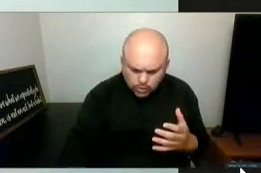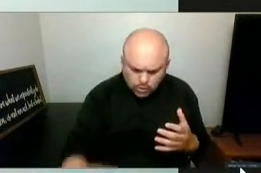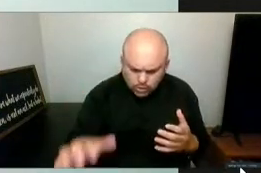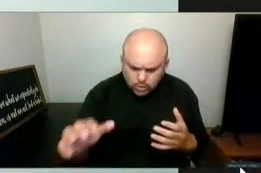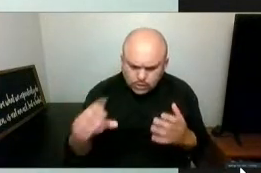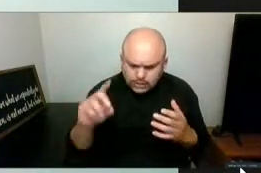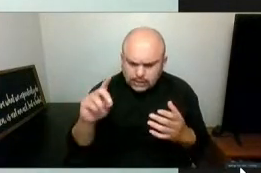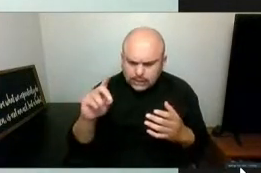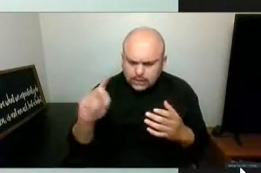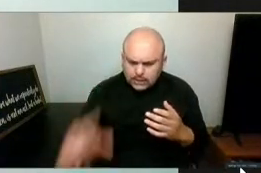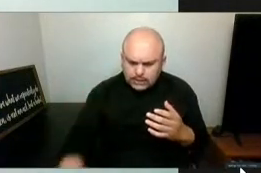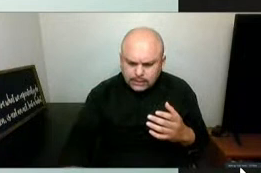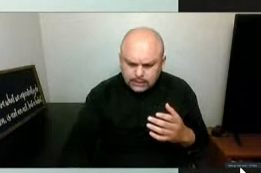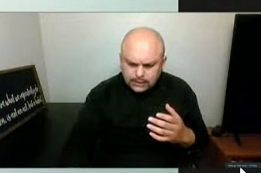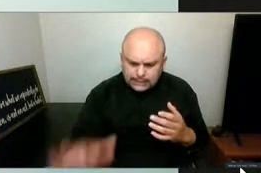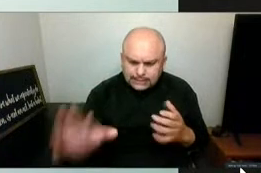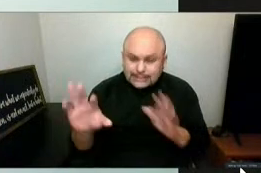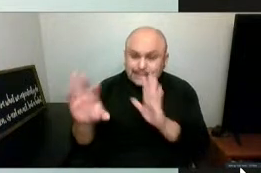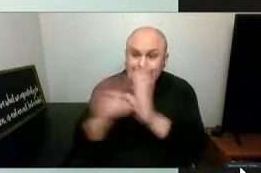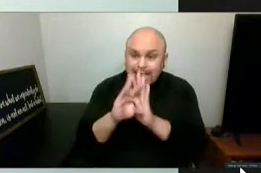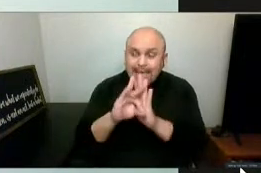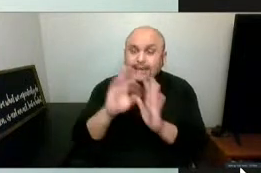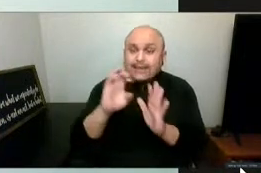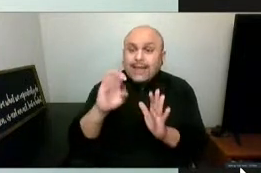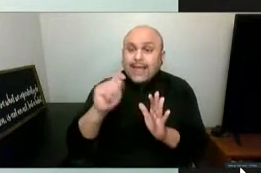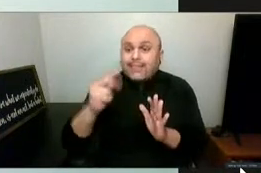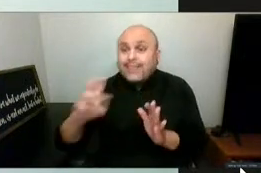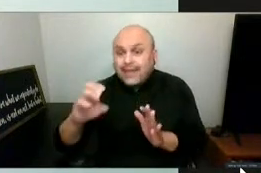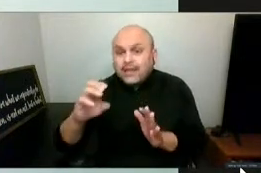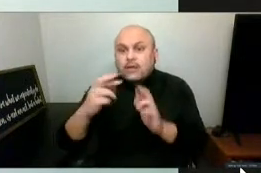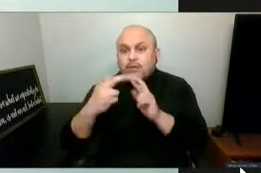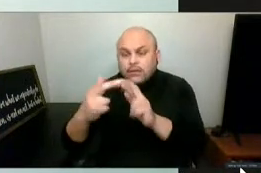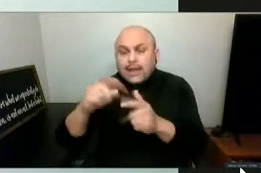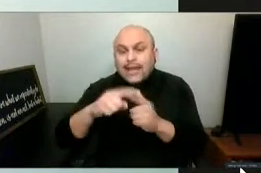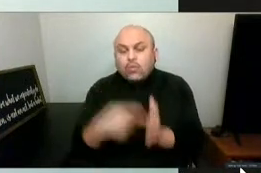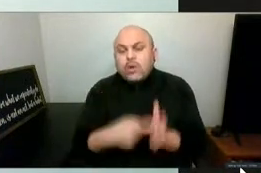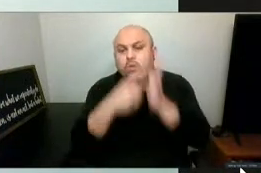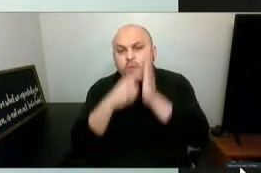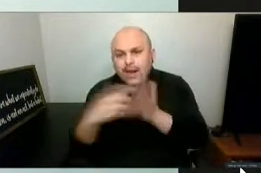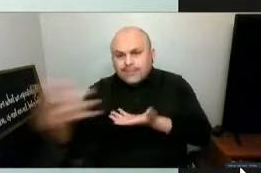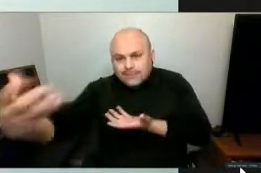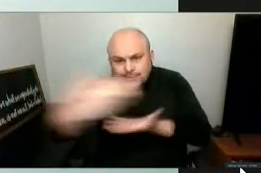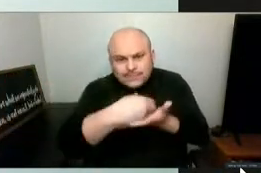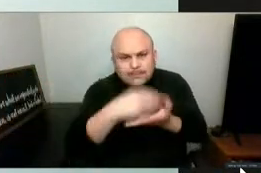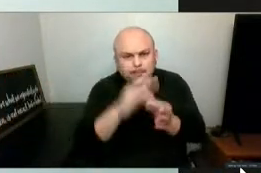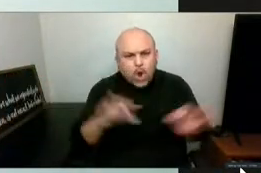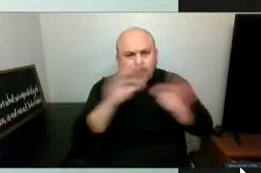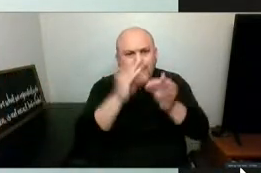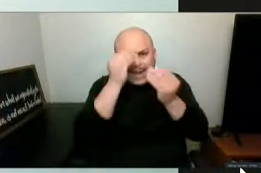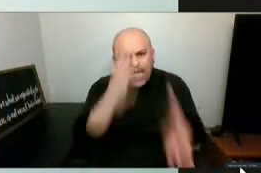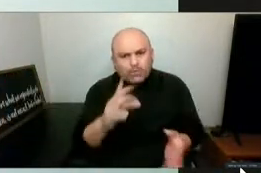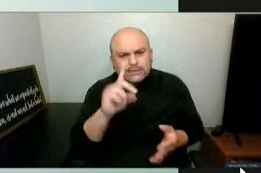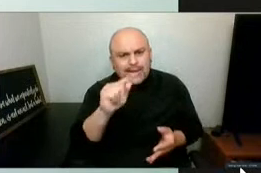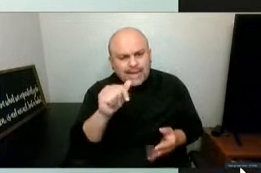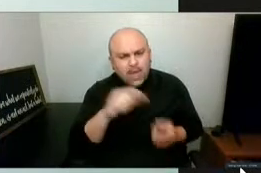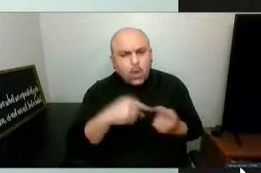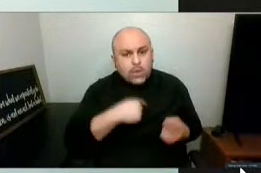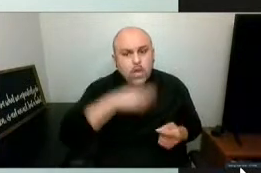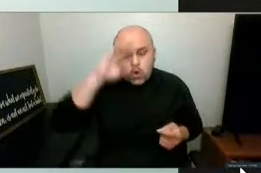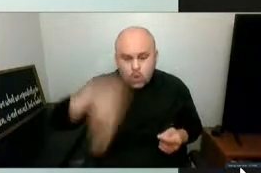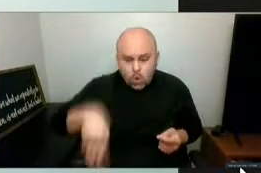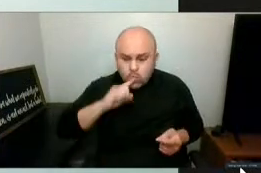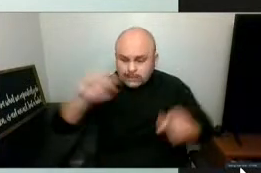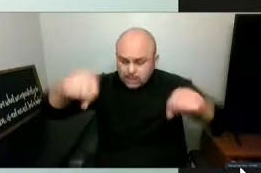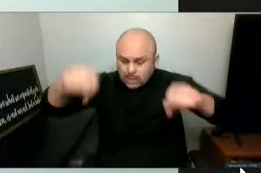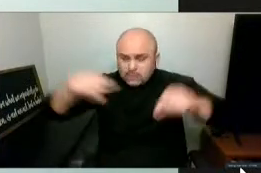select multiple ethnic or racial designations and the required collection of primary language data. We know this is possible because we've done it